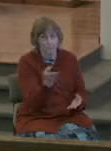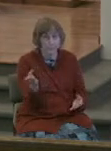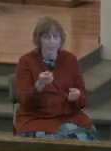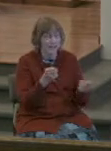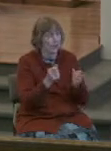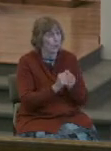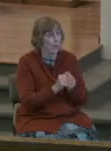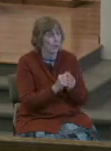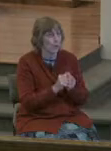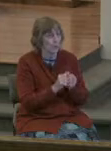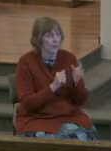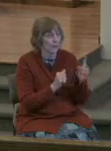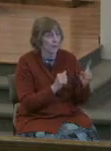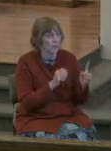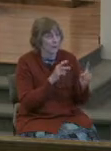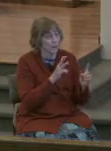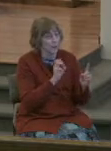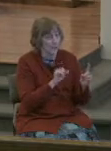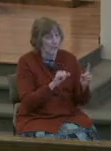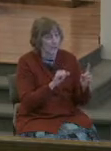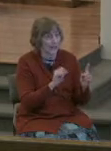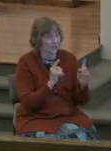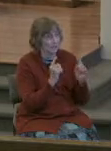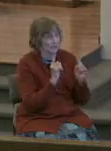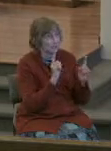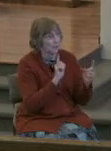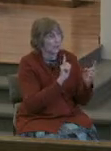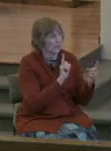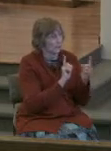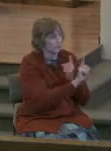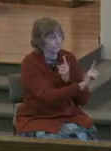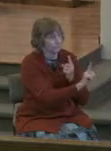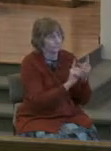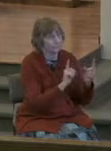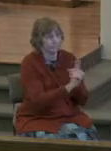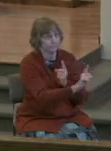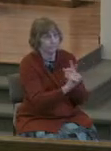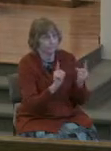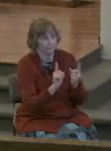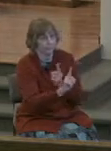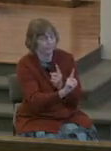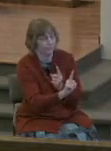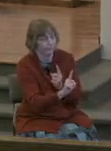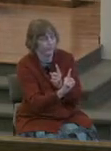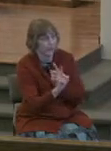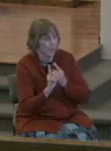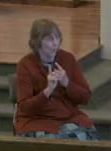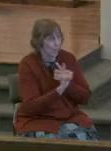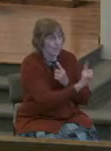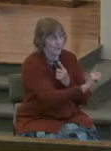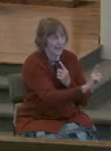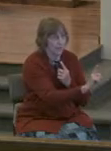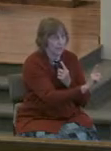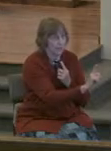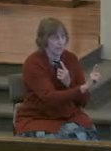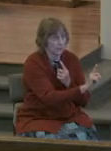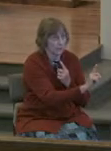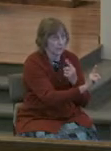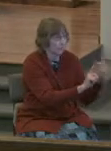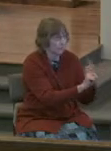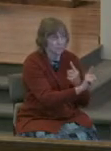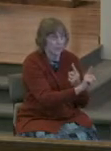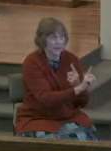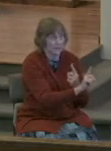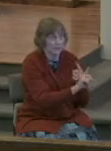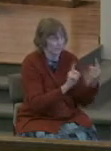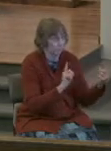with the one-way aisles at Walmart? Right? Now, when you go into a store, you got to walk down an aisle a certain way. Okay? It took me a little while to get